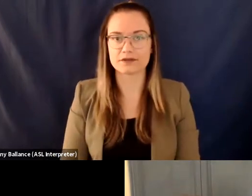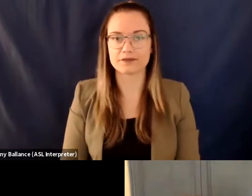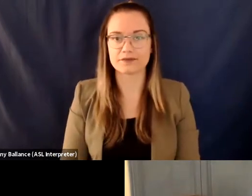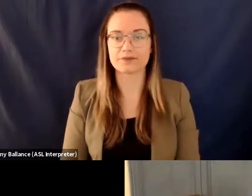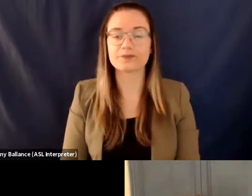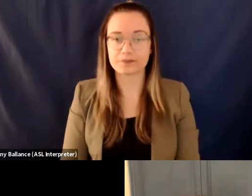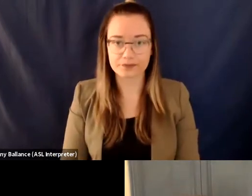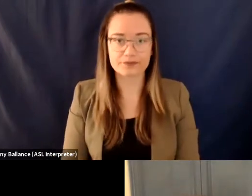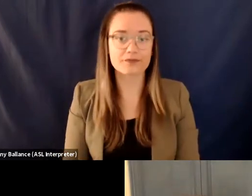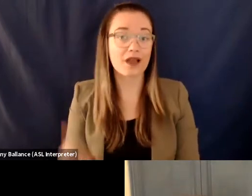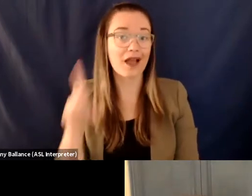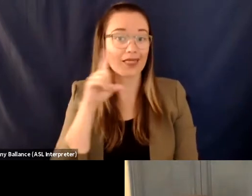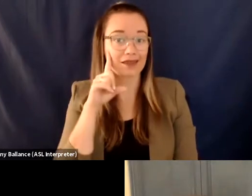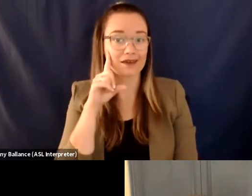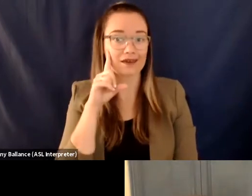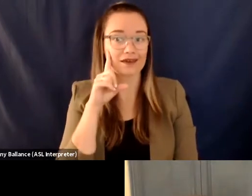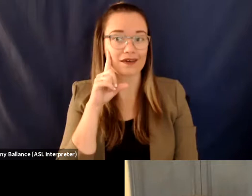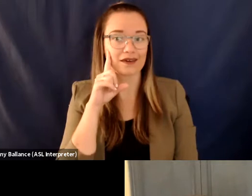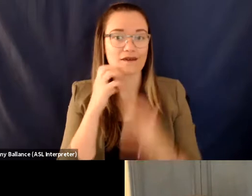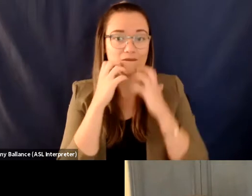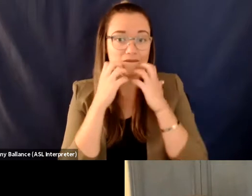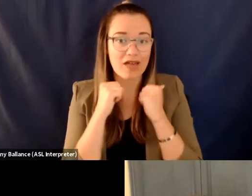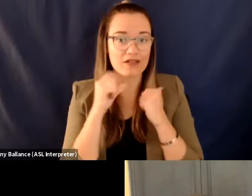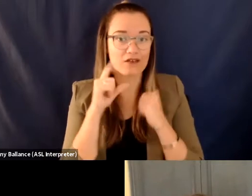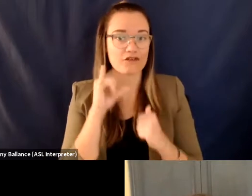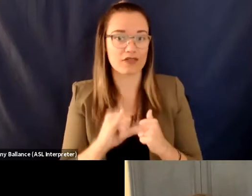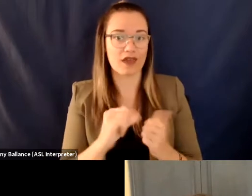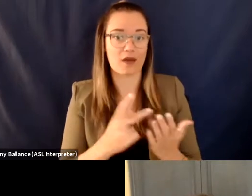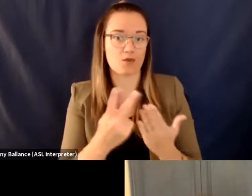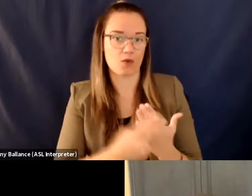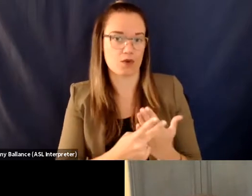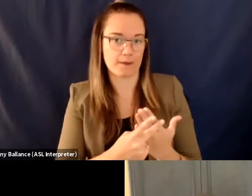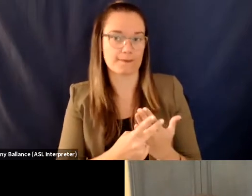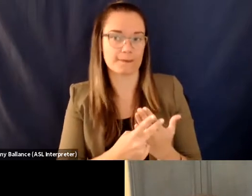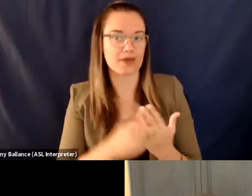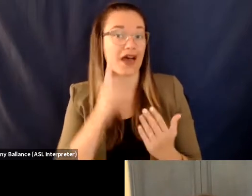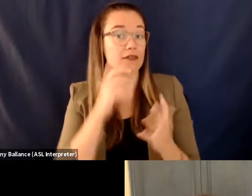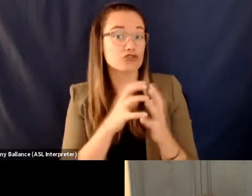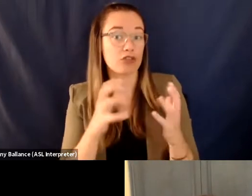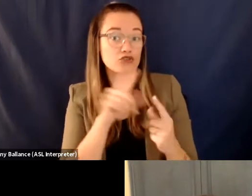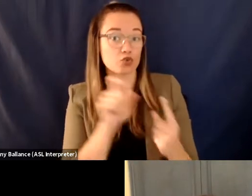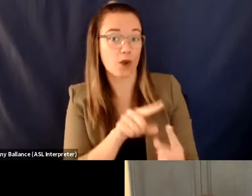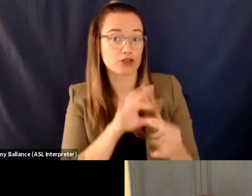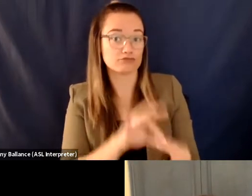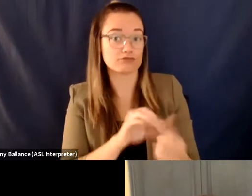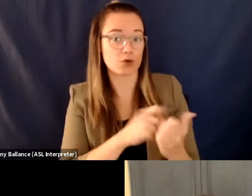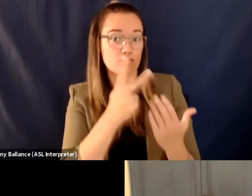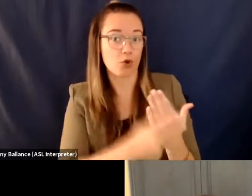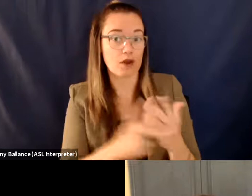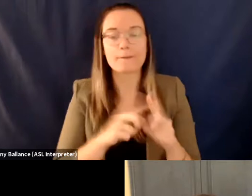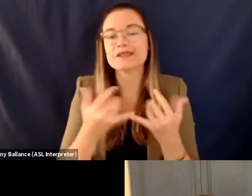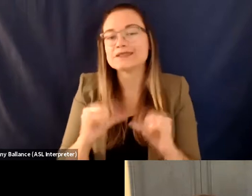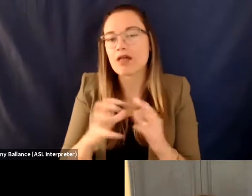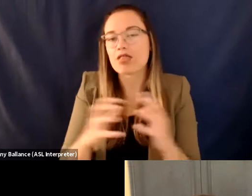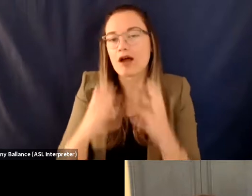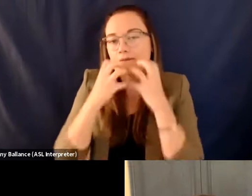I think there's a value to this program. I think there's a lot of things to question about the program, and I think there's also things to value about the program. One of